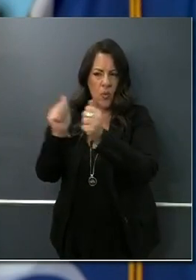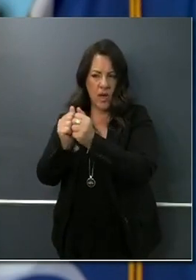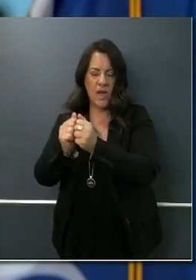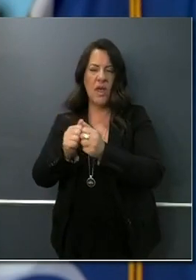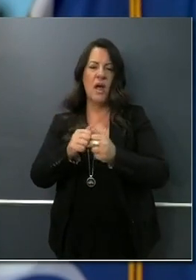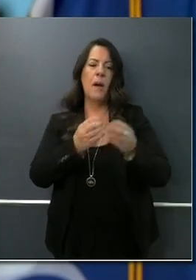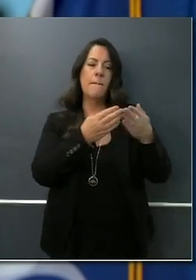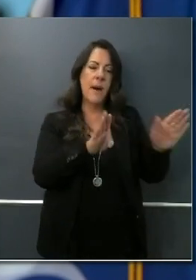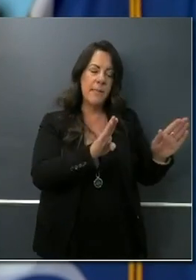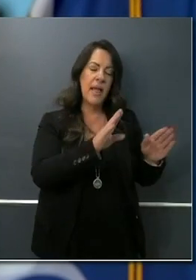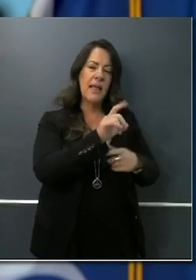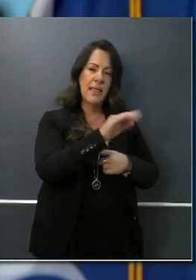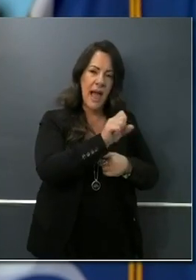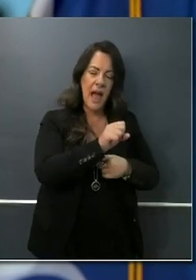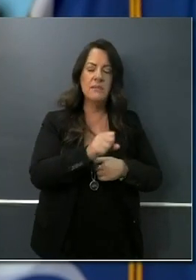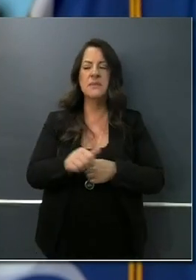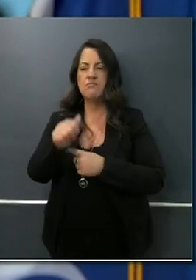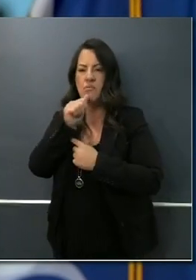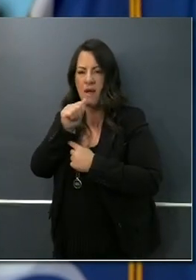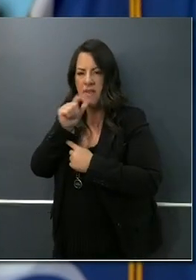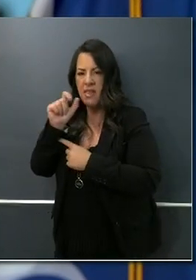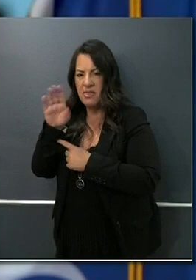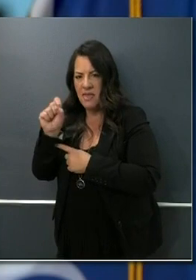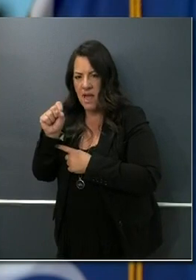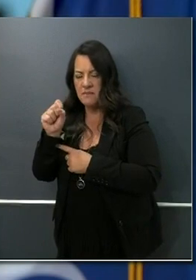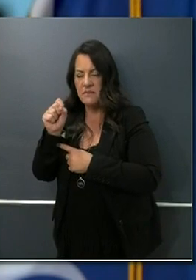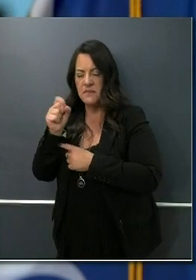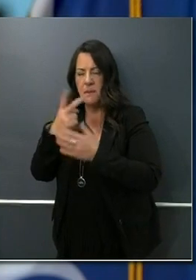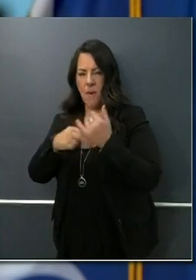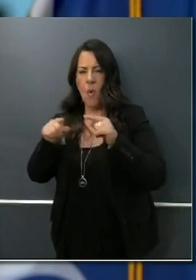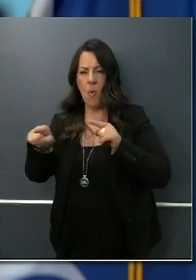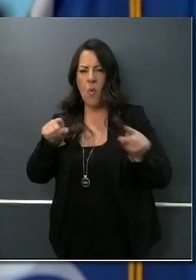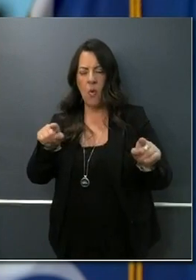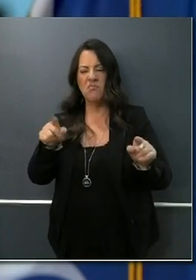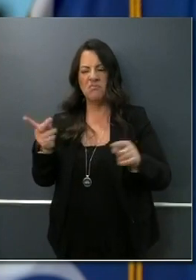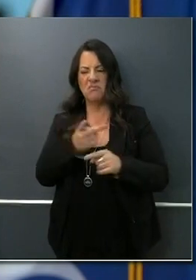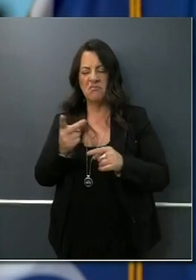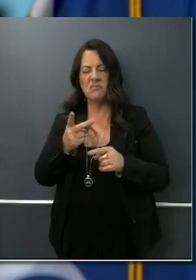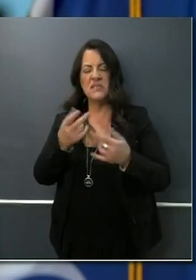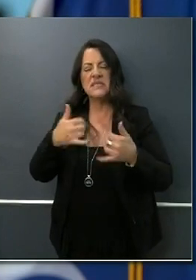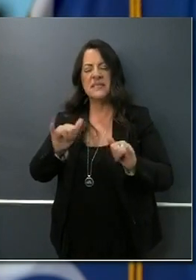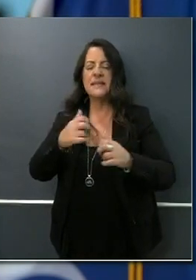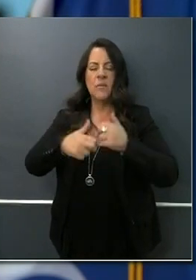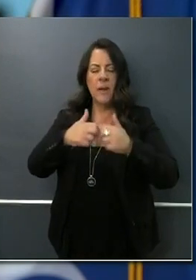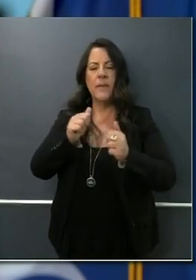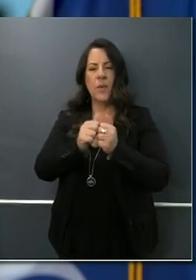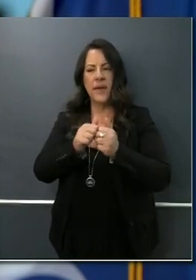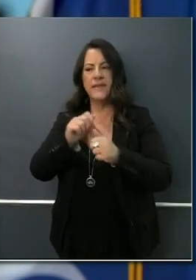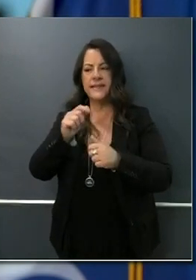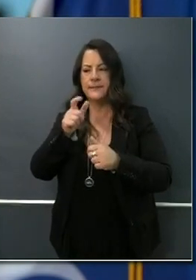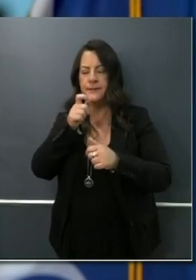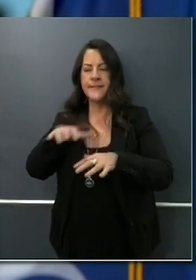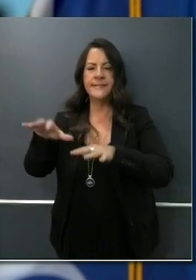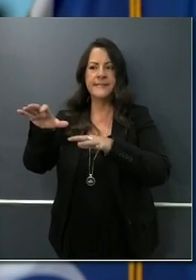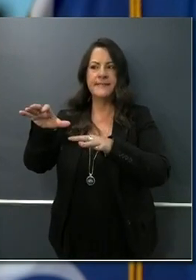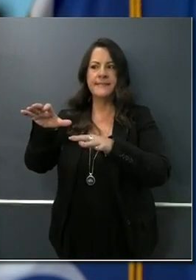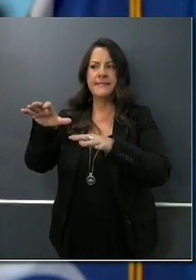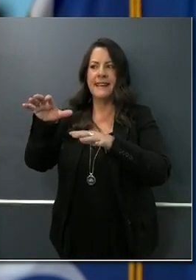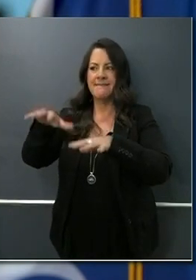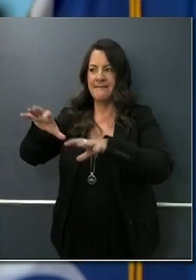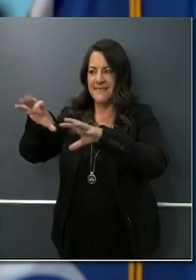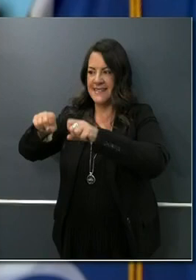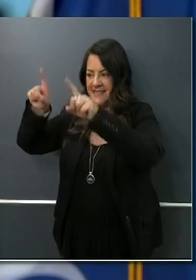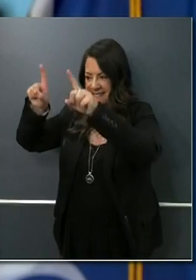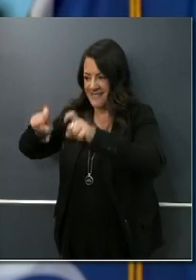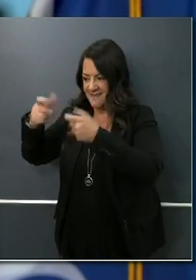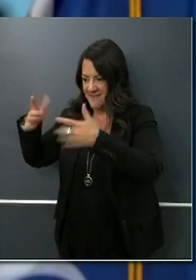labs, our private partners and public labs that continue to be a problem. Remember, I said in that survey, 50 to 55%,